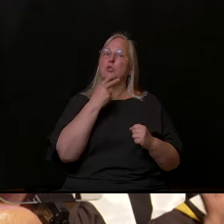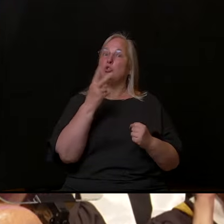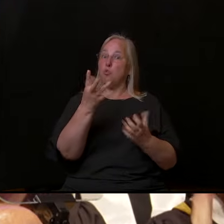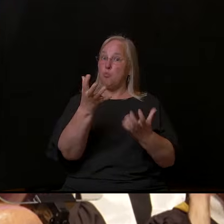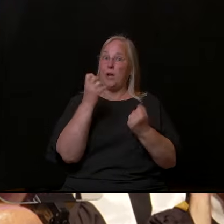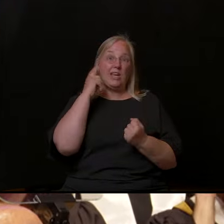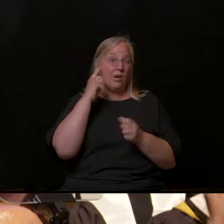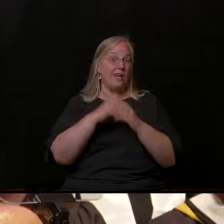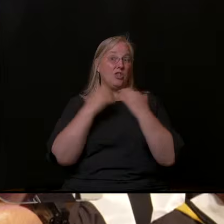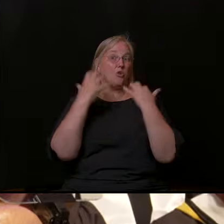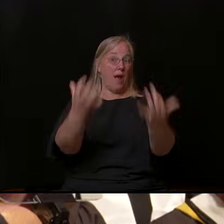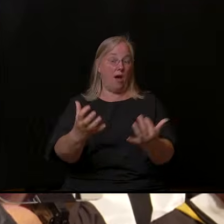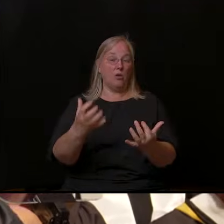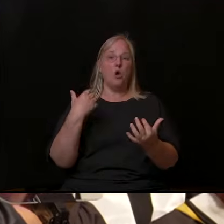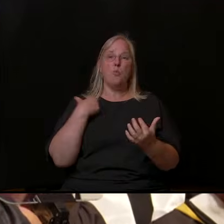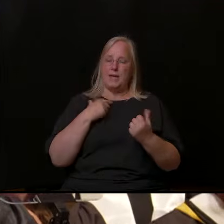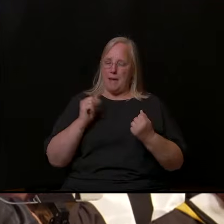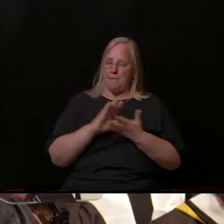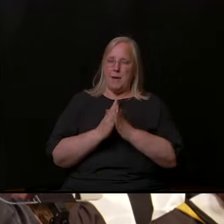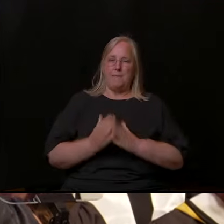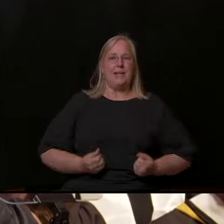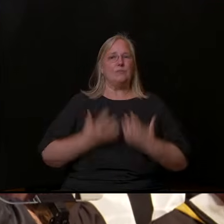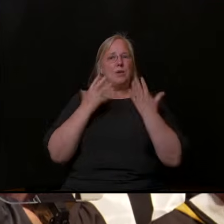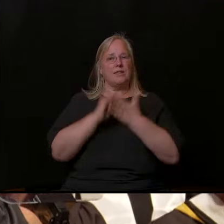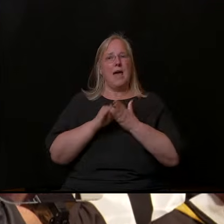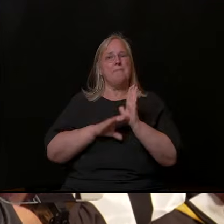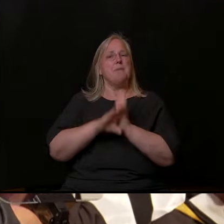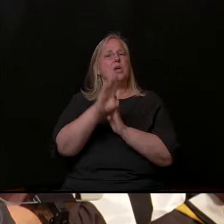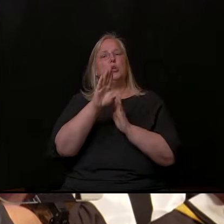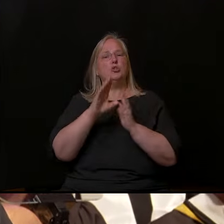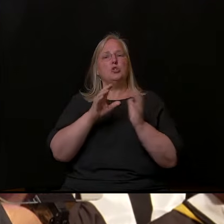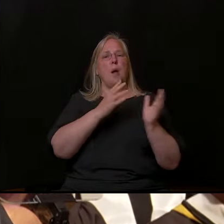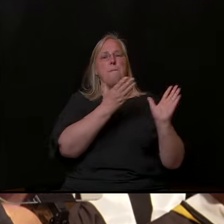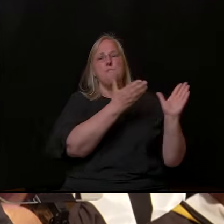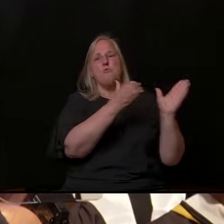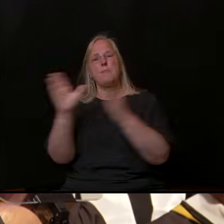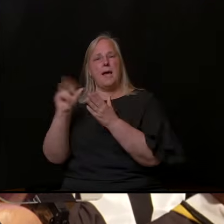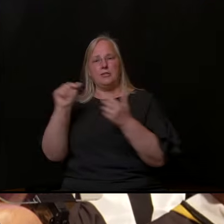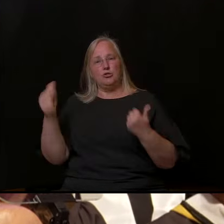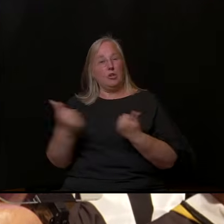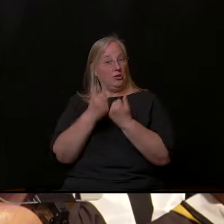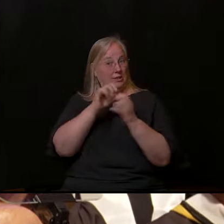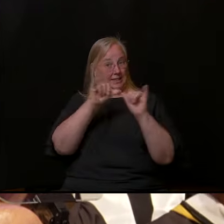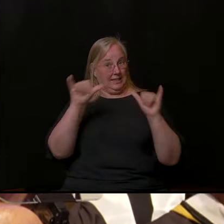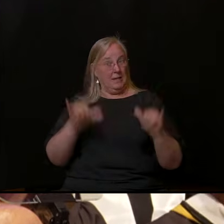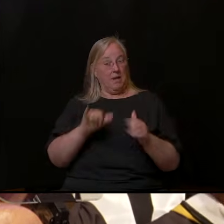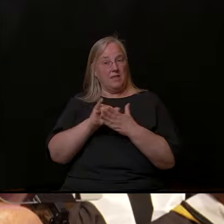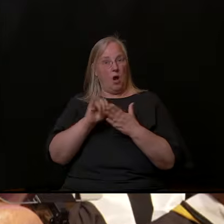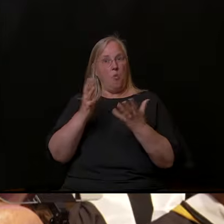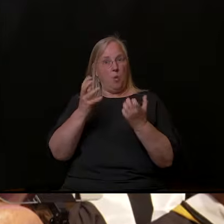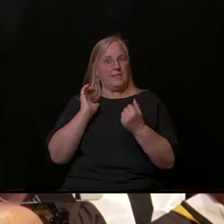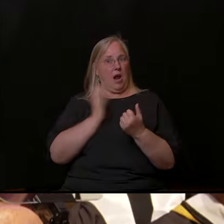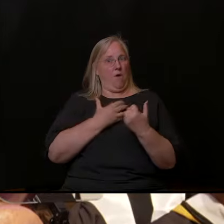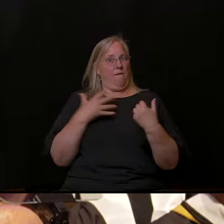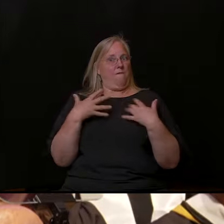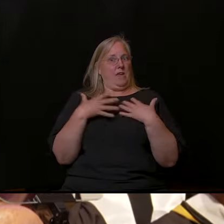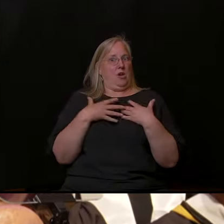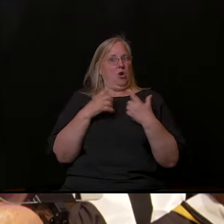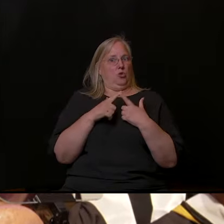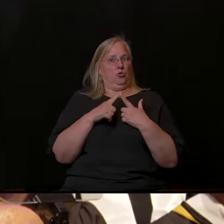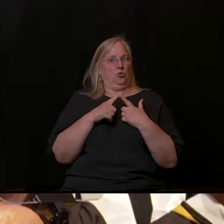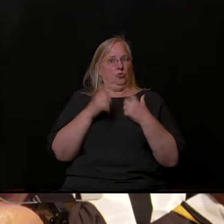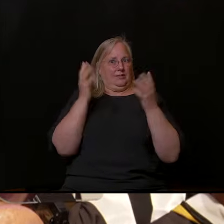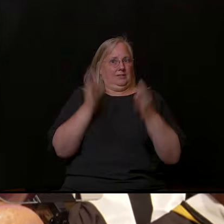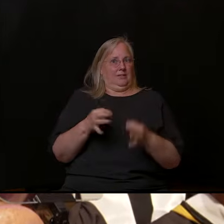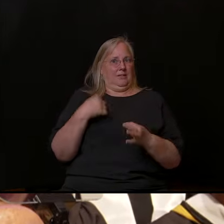We can be the inspiration that builds movements and challenges the systems that want our fear to define us. We